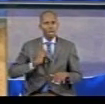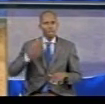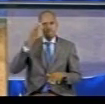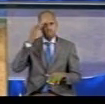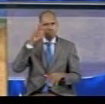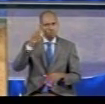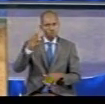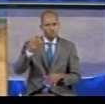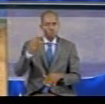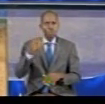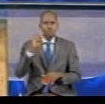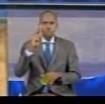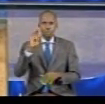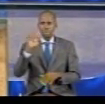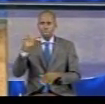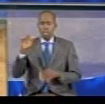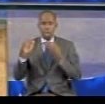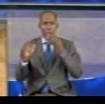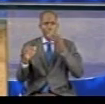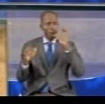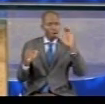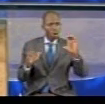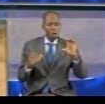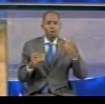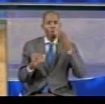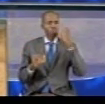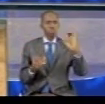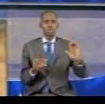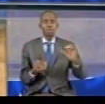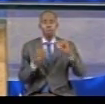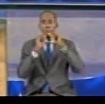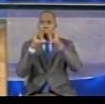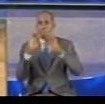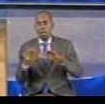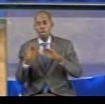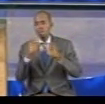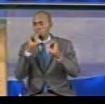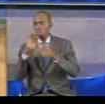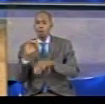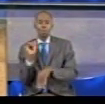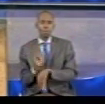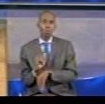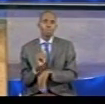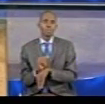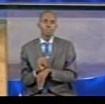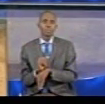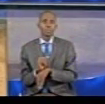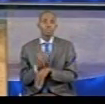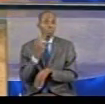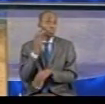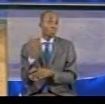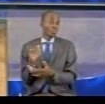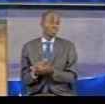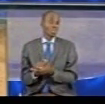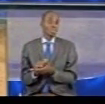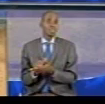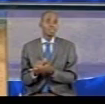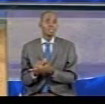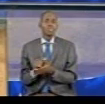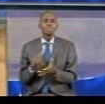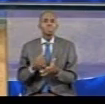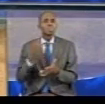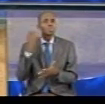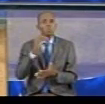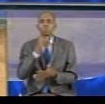is blessed, and he whom thou cursest is cursed. You see that? It was